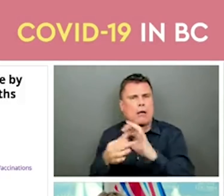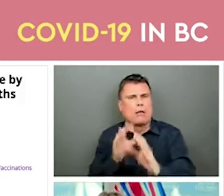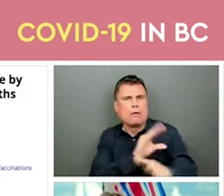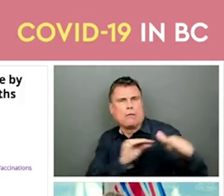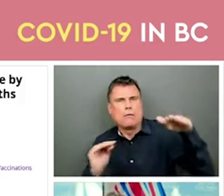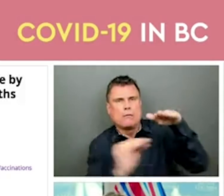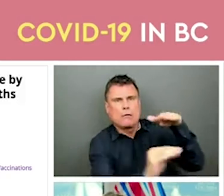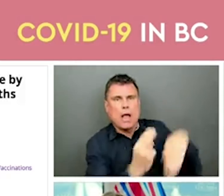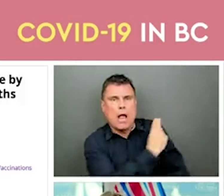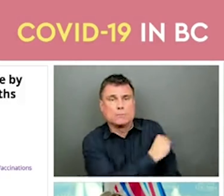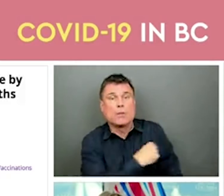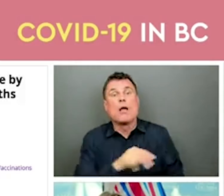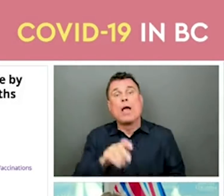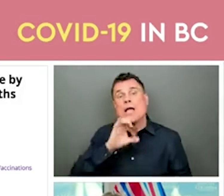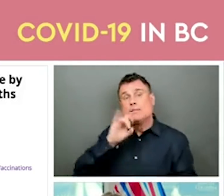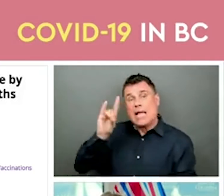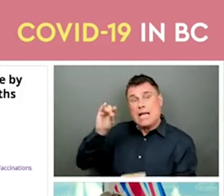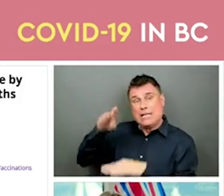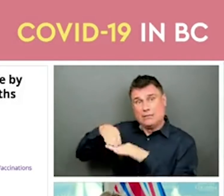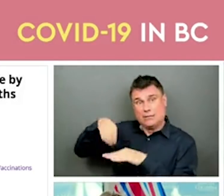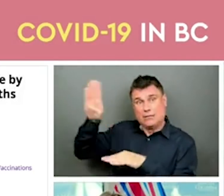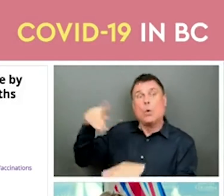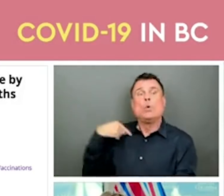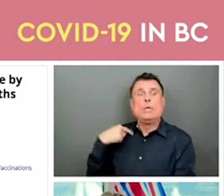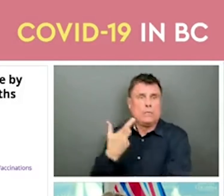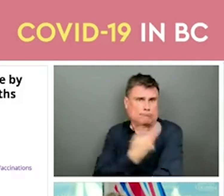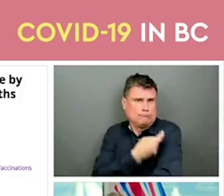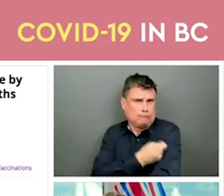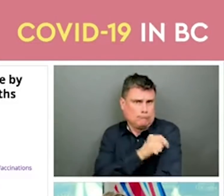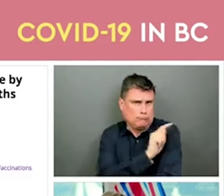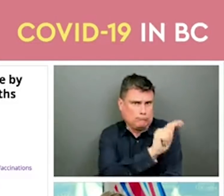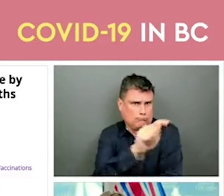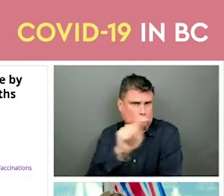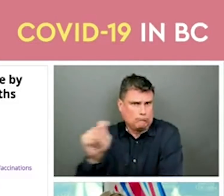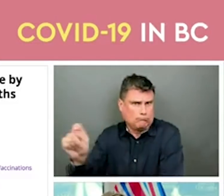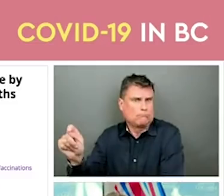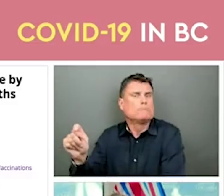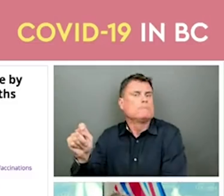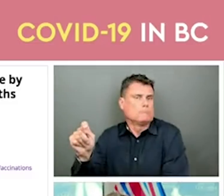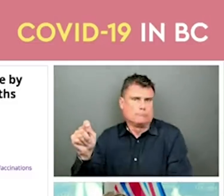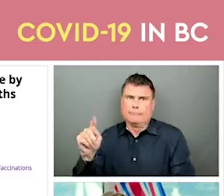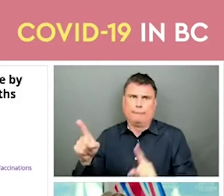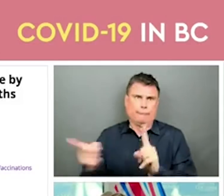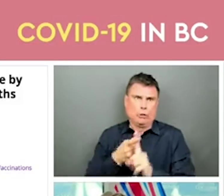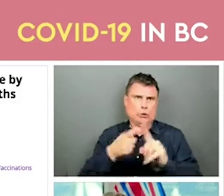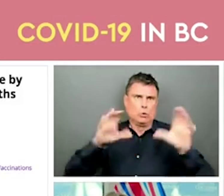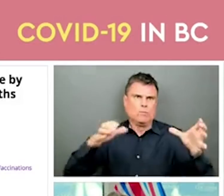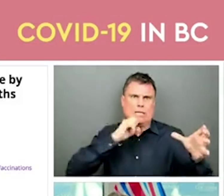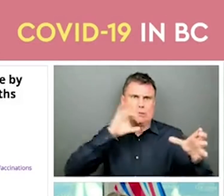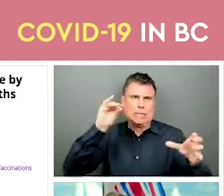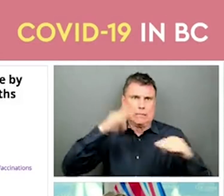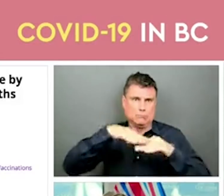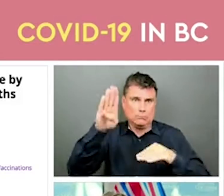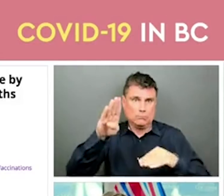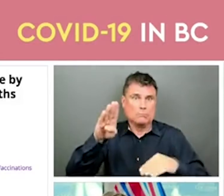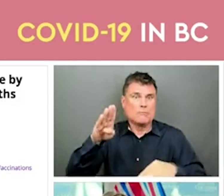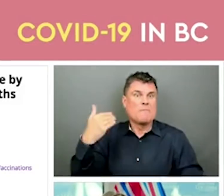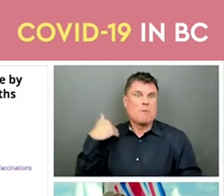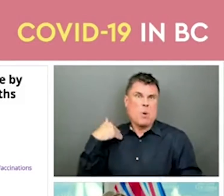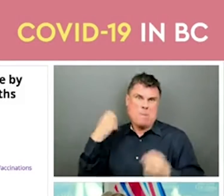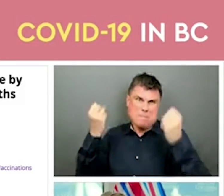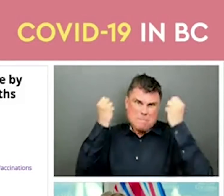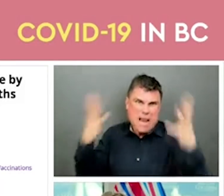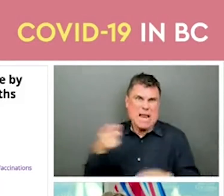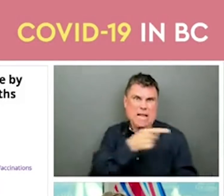our immunization program is going very well, and we've targeted that group, had the highest hospitalization rates, the highest rates